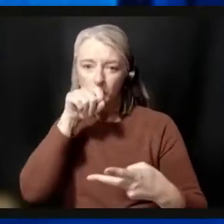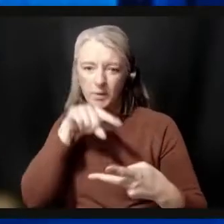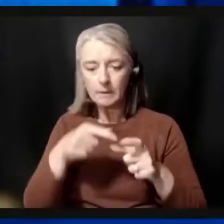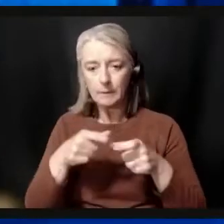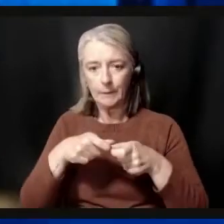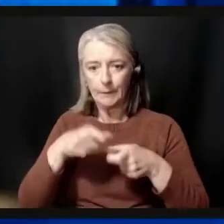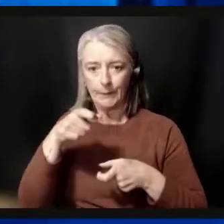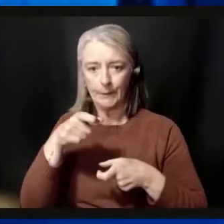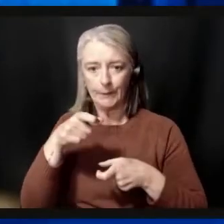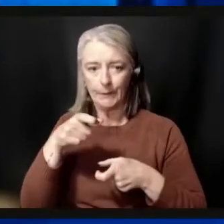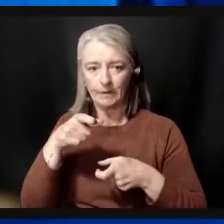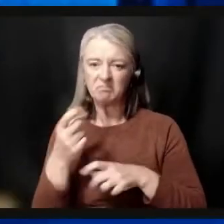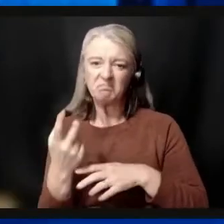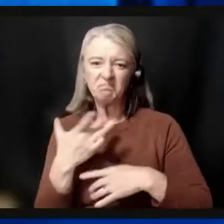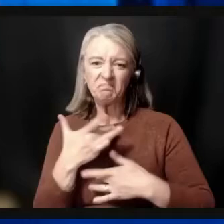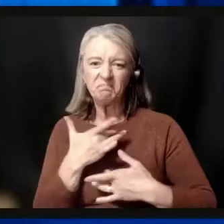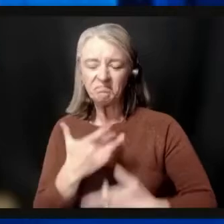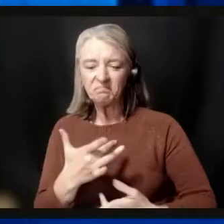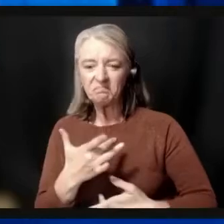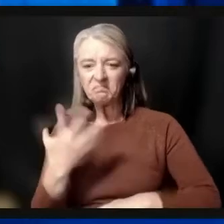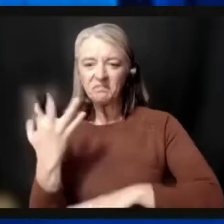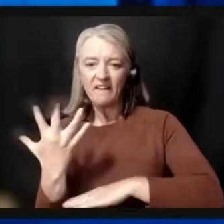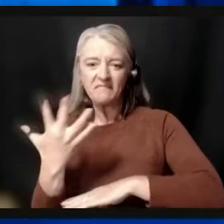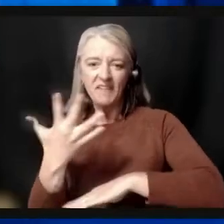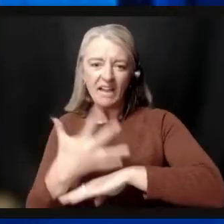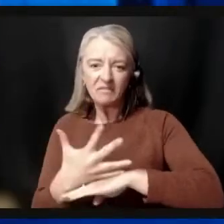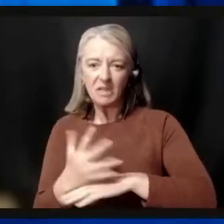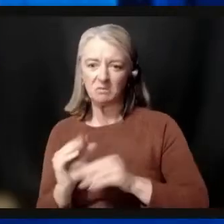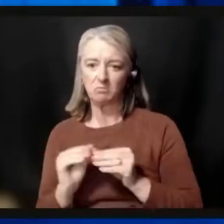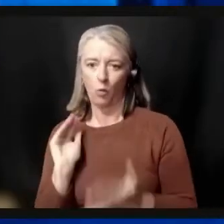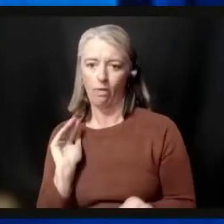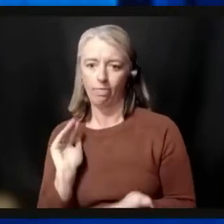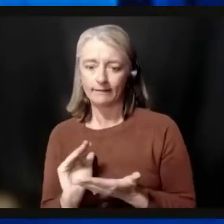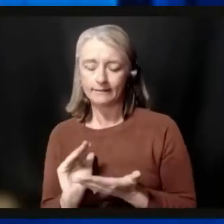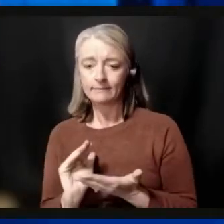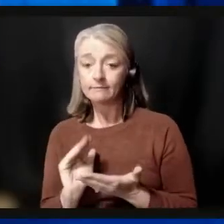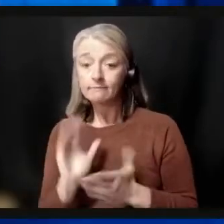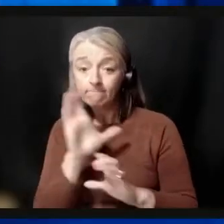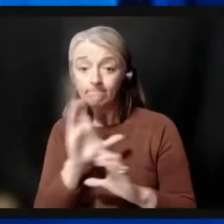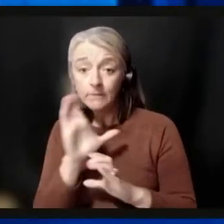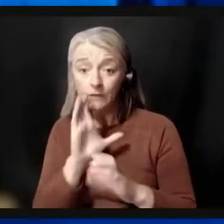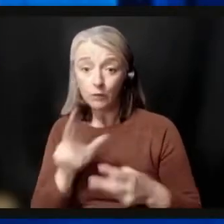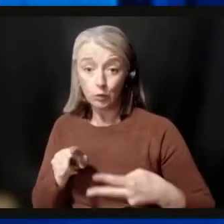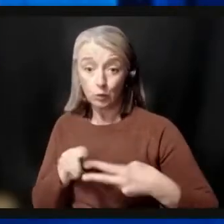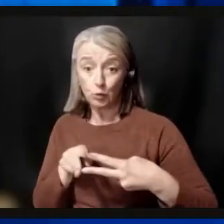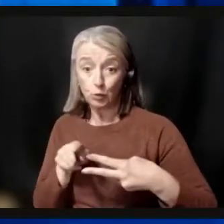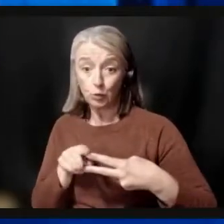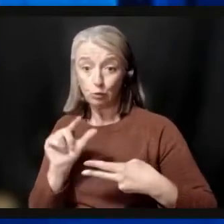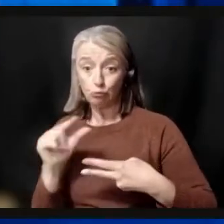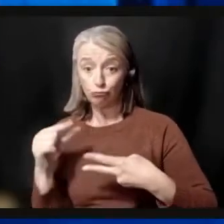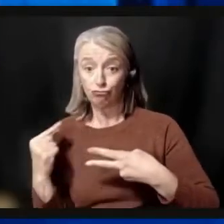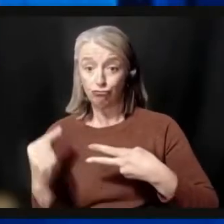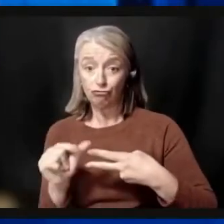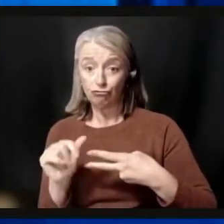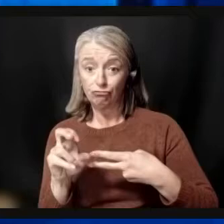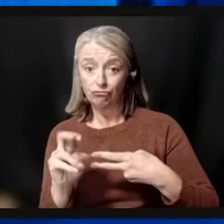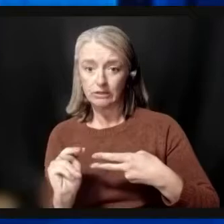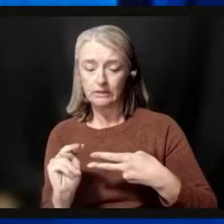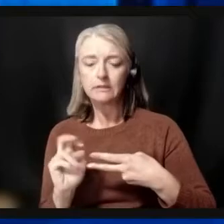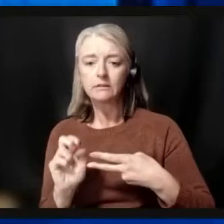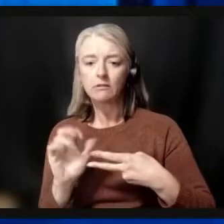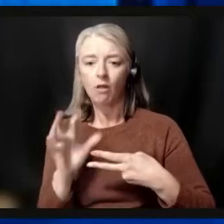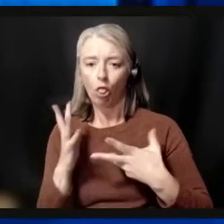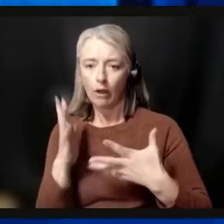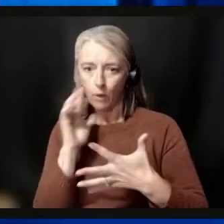back in as little as sometimes 5 days or less. And we're not just looking for two genes, but we're often looking for multiple genes. And I think one of the